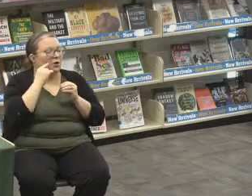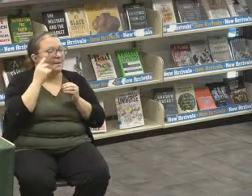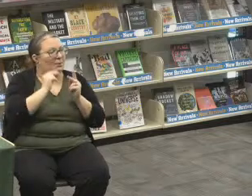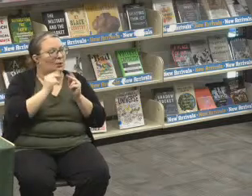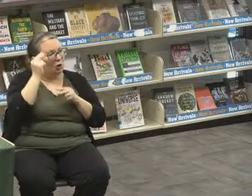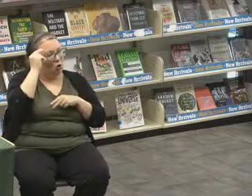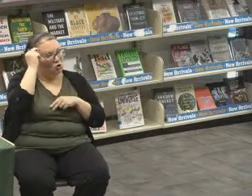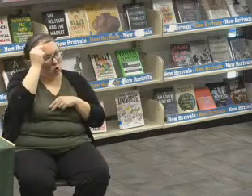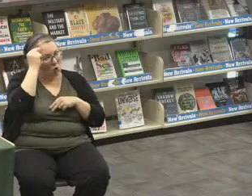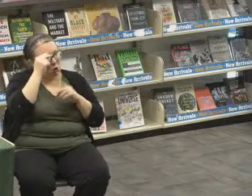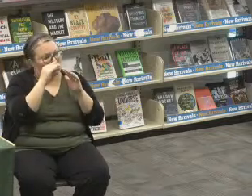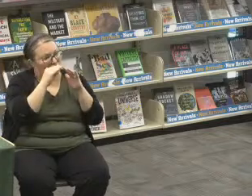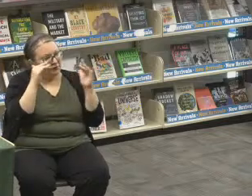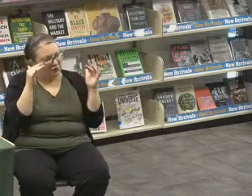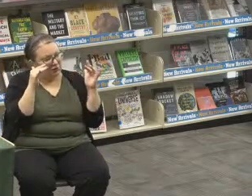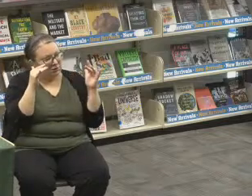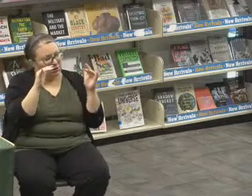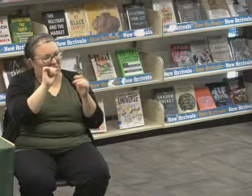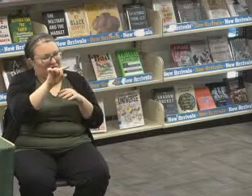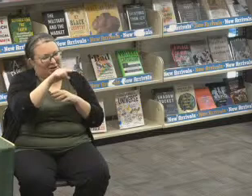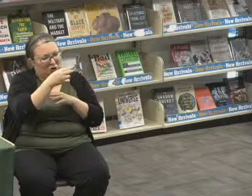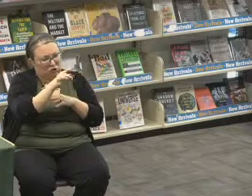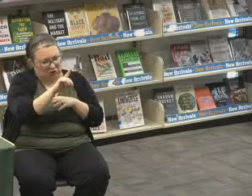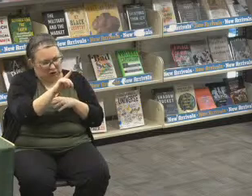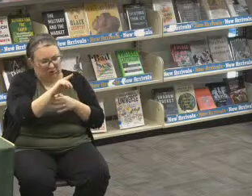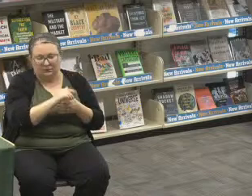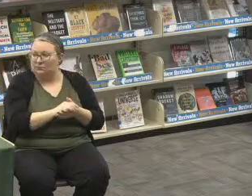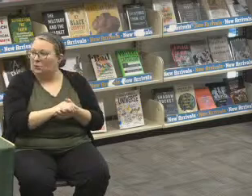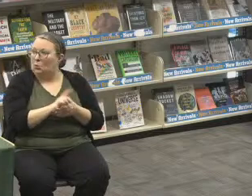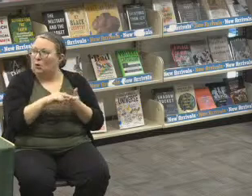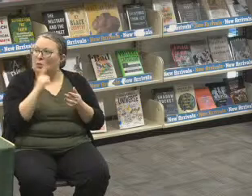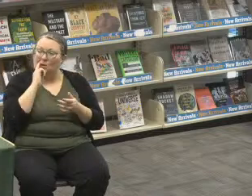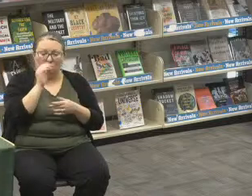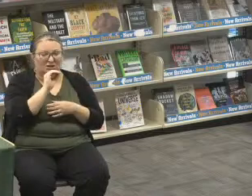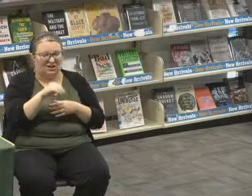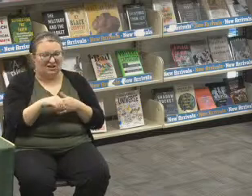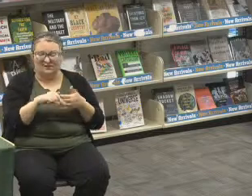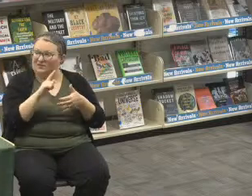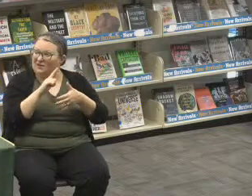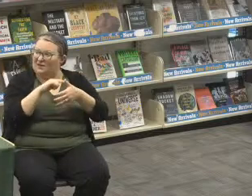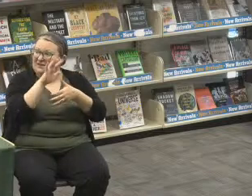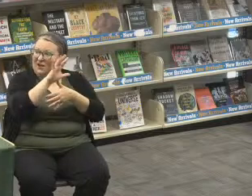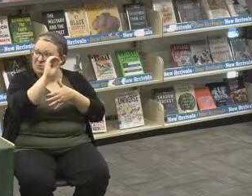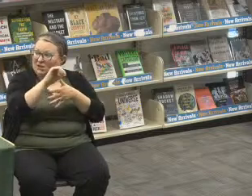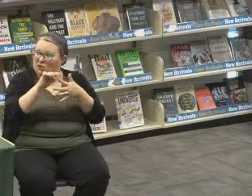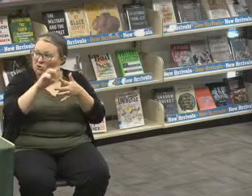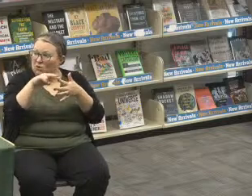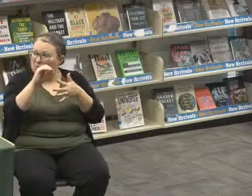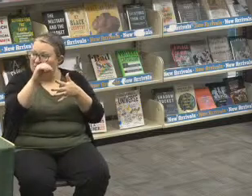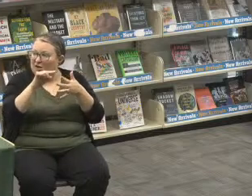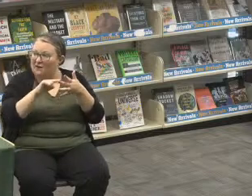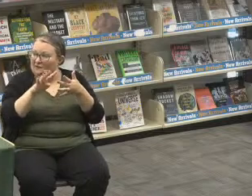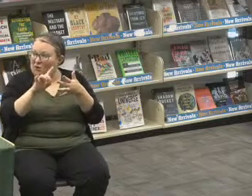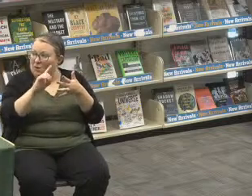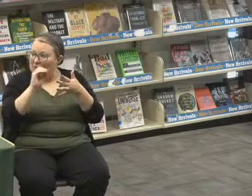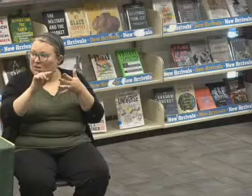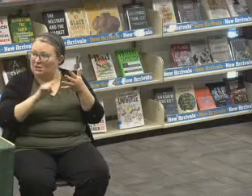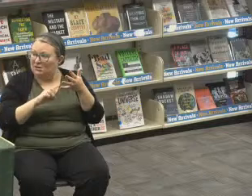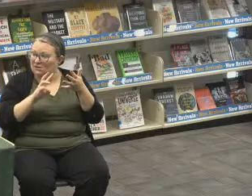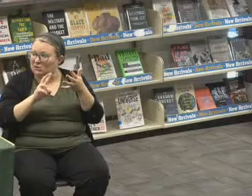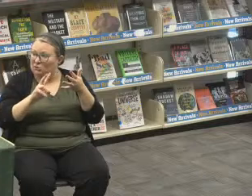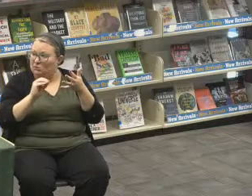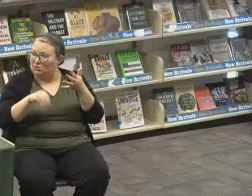with a diagnosed case of ADHD? What do we think? 5%, 22%, 41%, 62%?